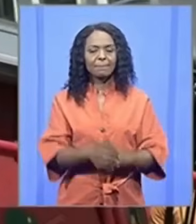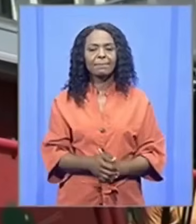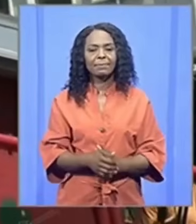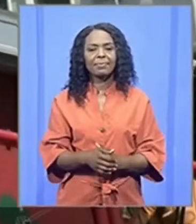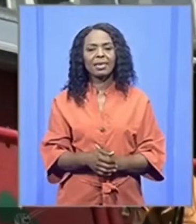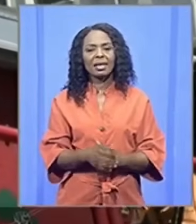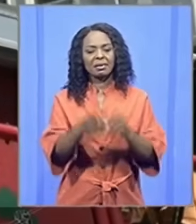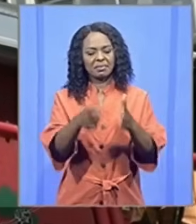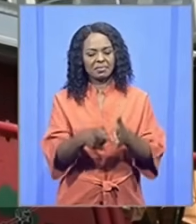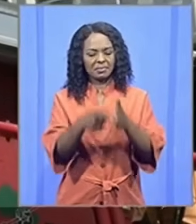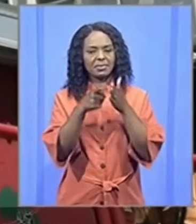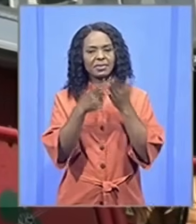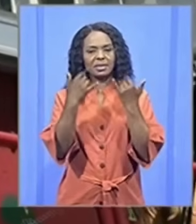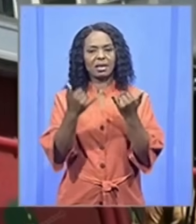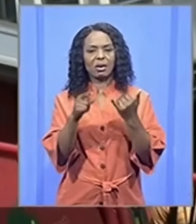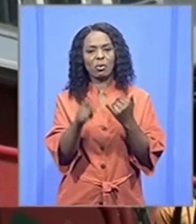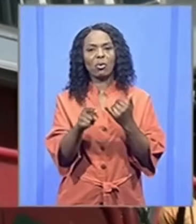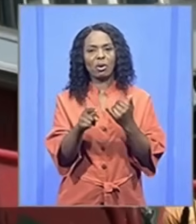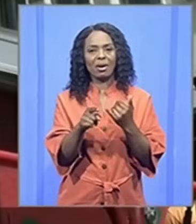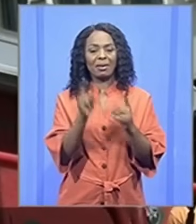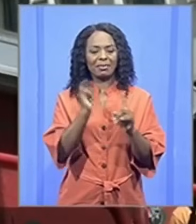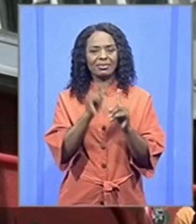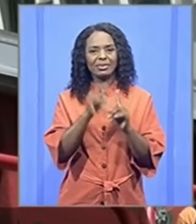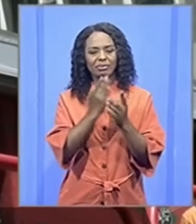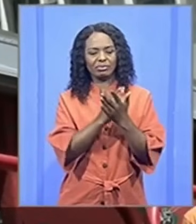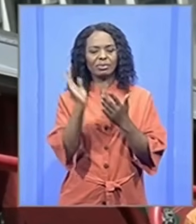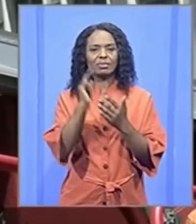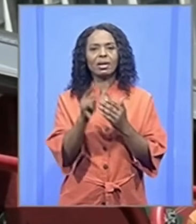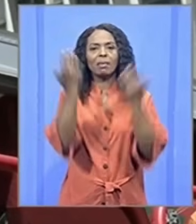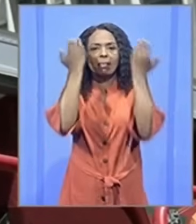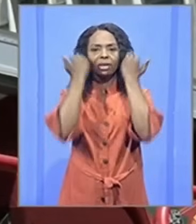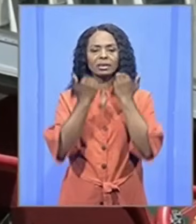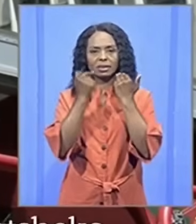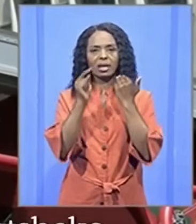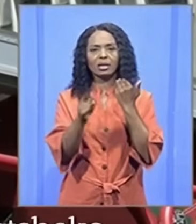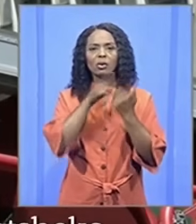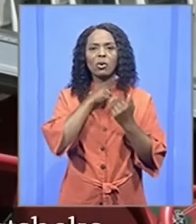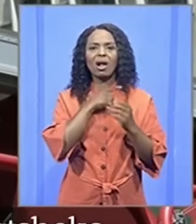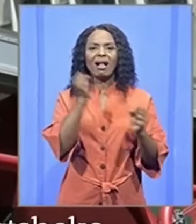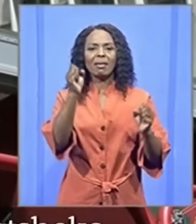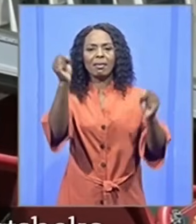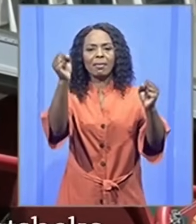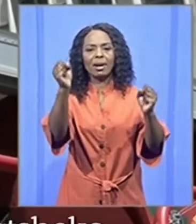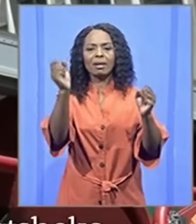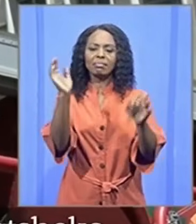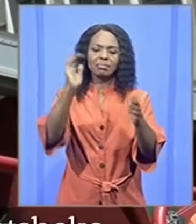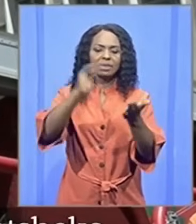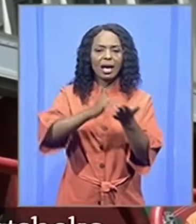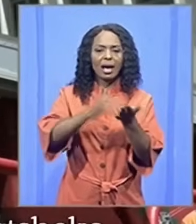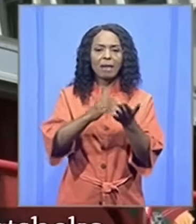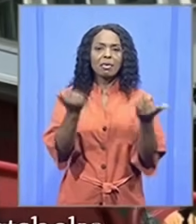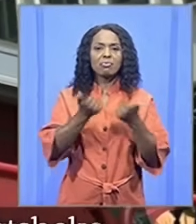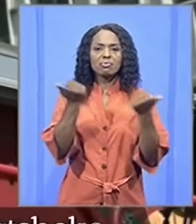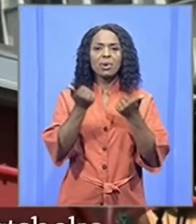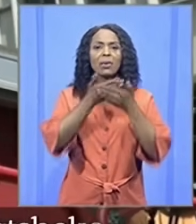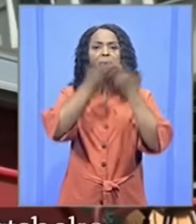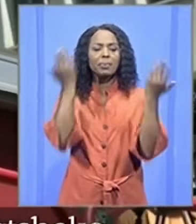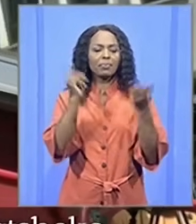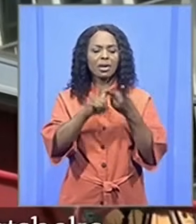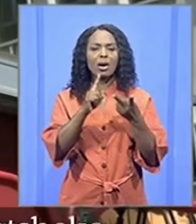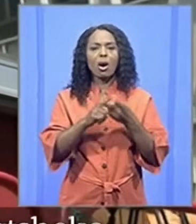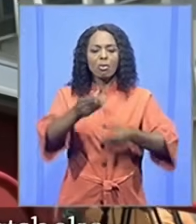that incompetent magistrate who comes late to court, who can't get her papers in order, who